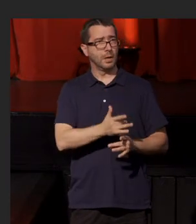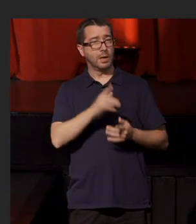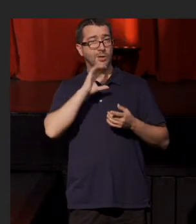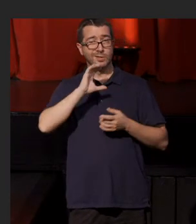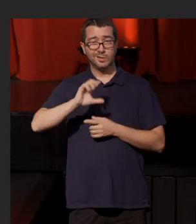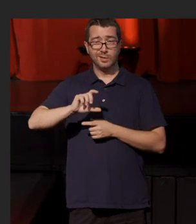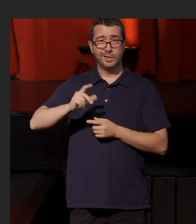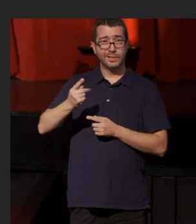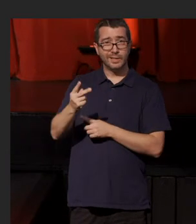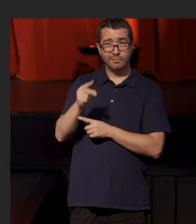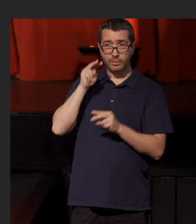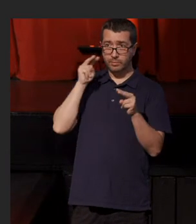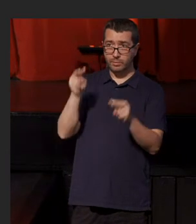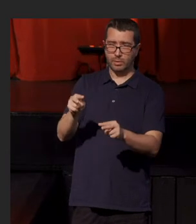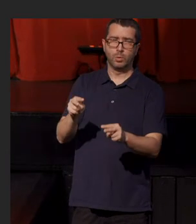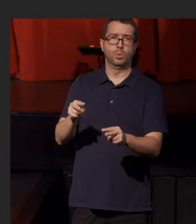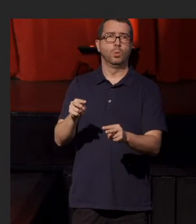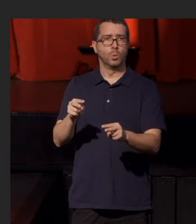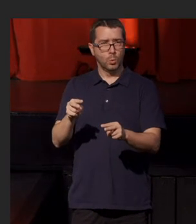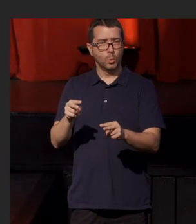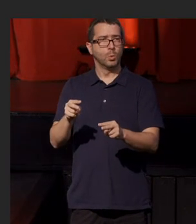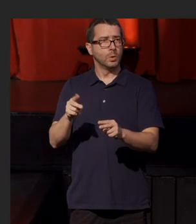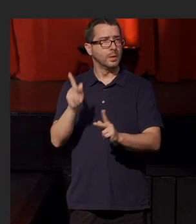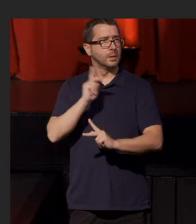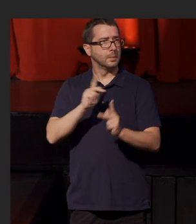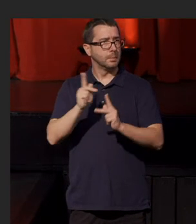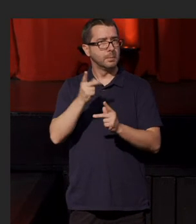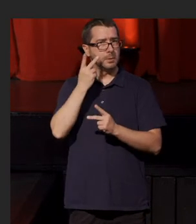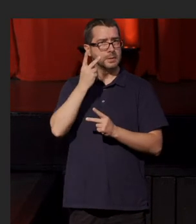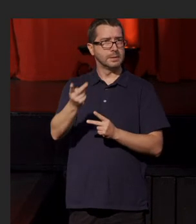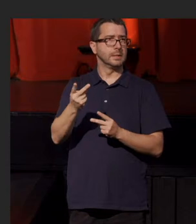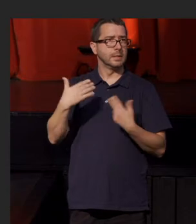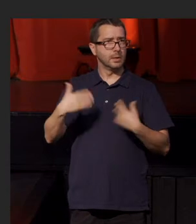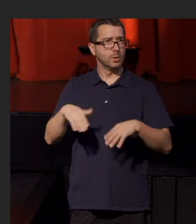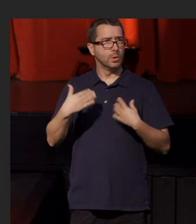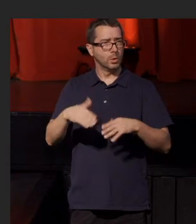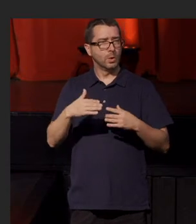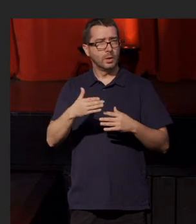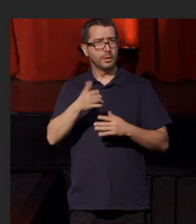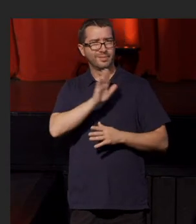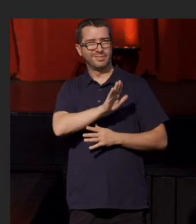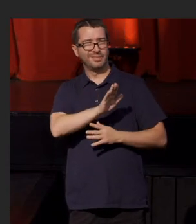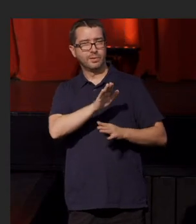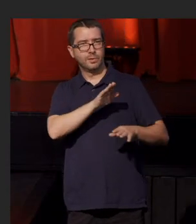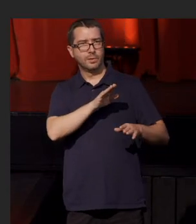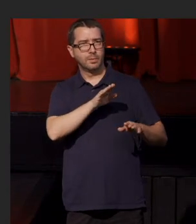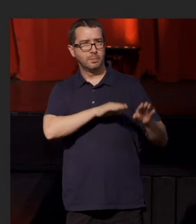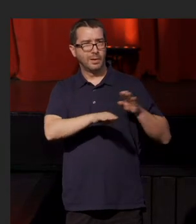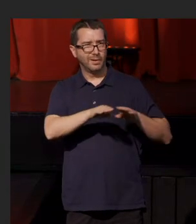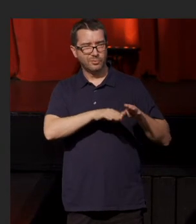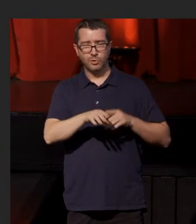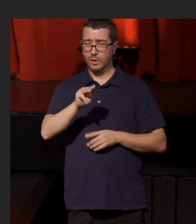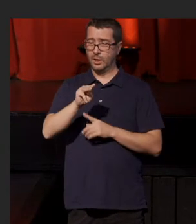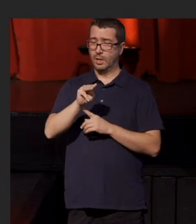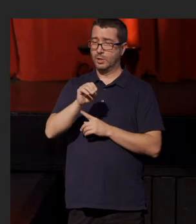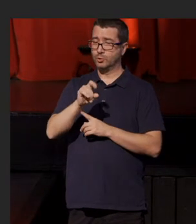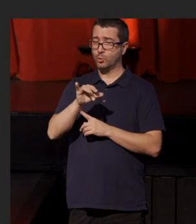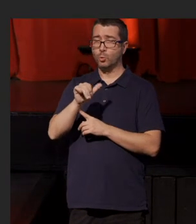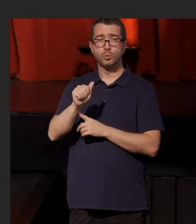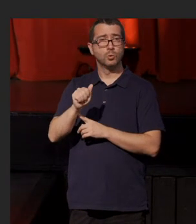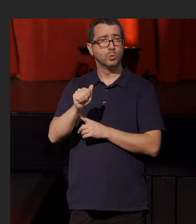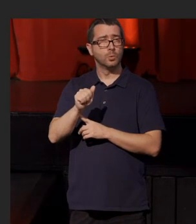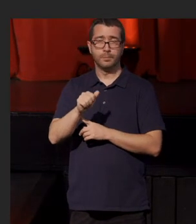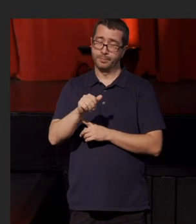and a smaller mainstream audience, although still a sizable one, and social media environments in which there aren't the same kinds of norms that there once were